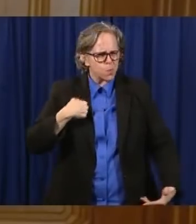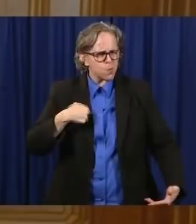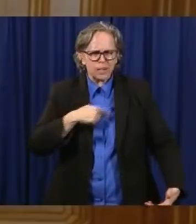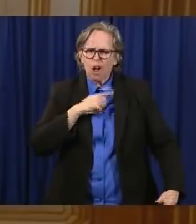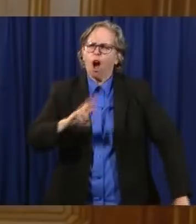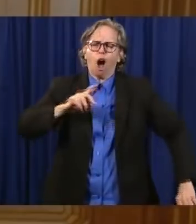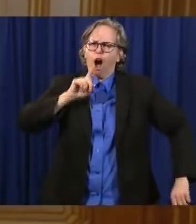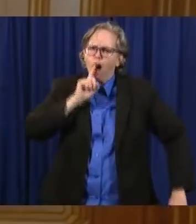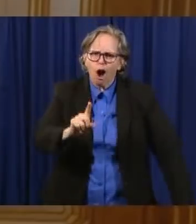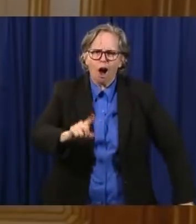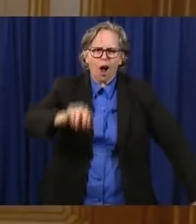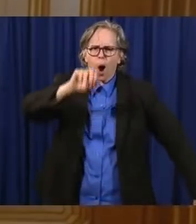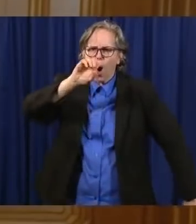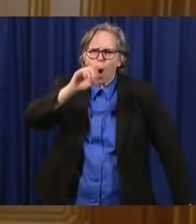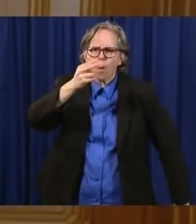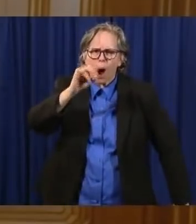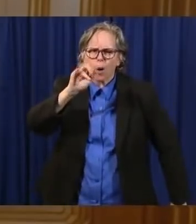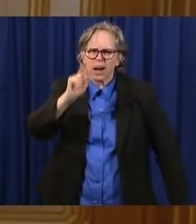that job.